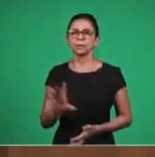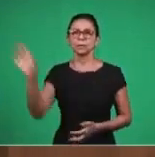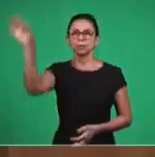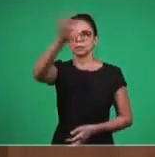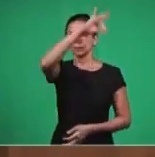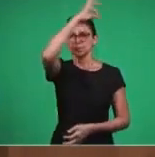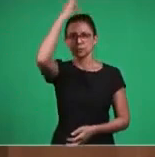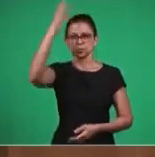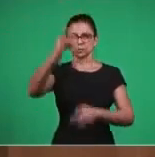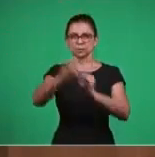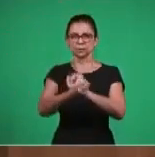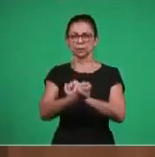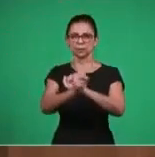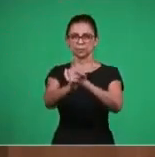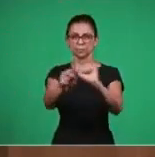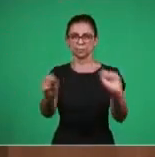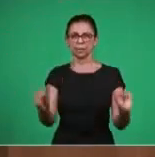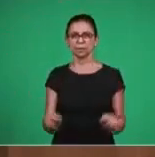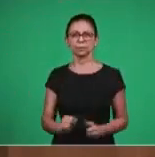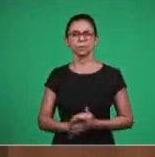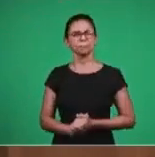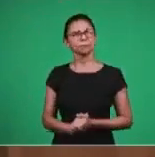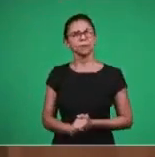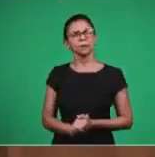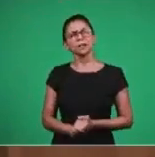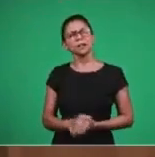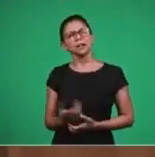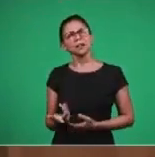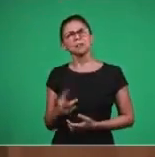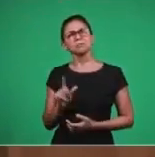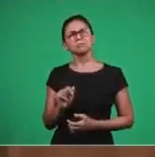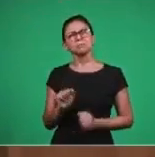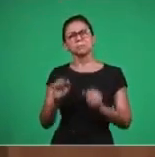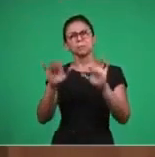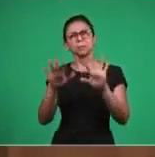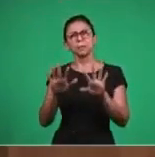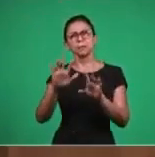So only the Holy Spirit that saves man. So double portion of the Holy Spirit.